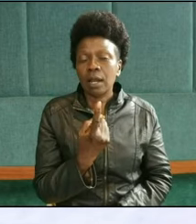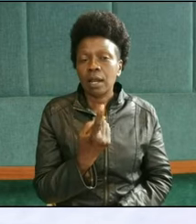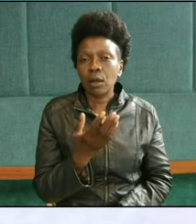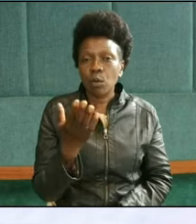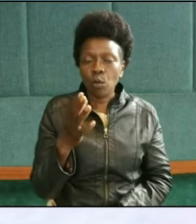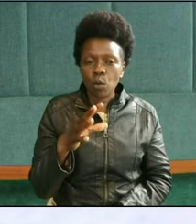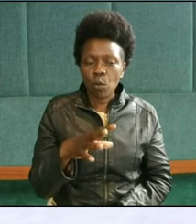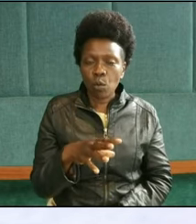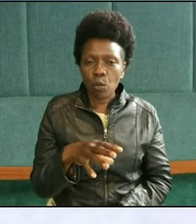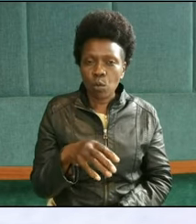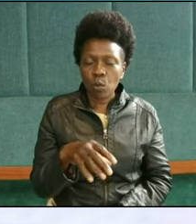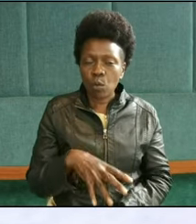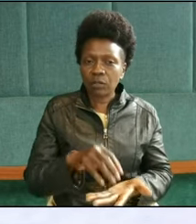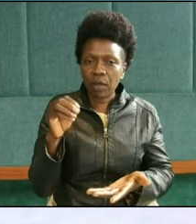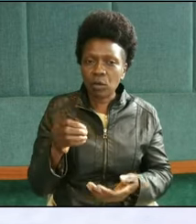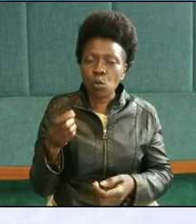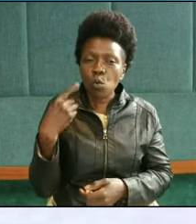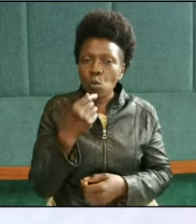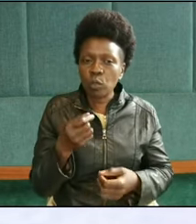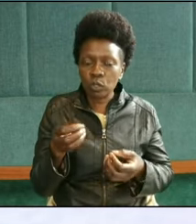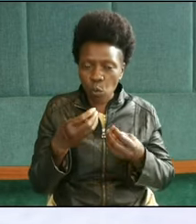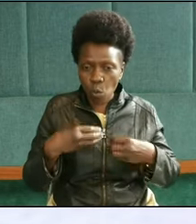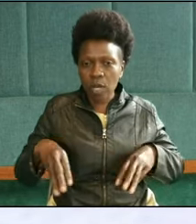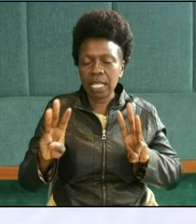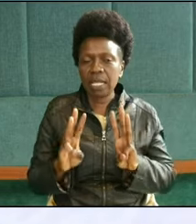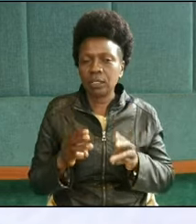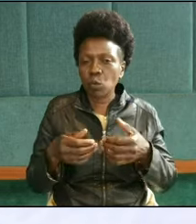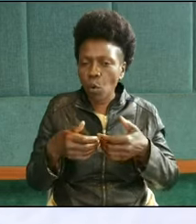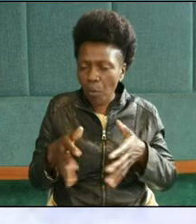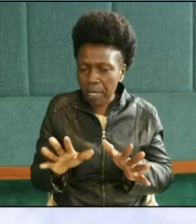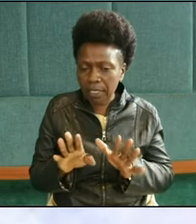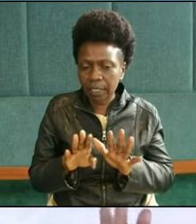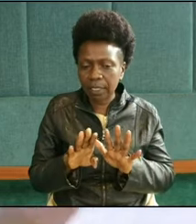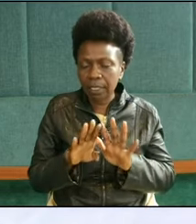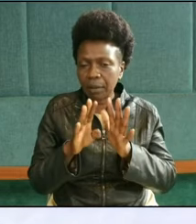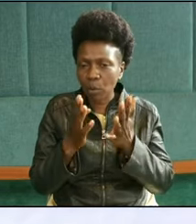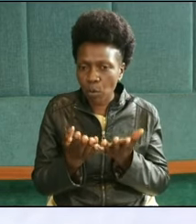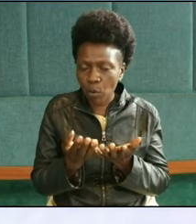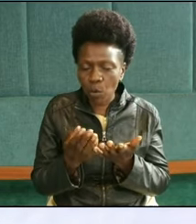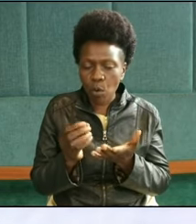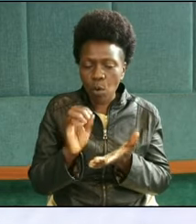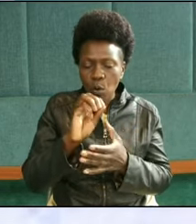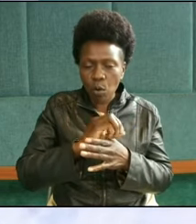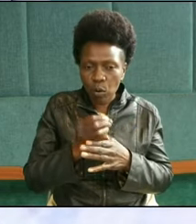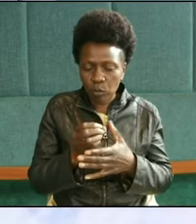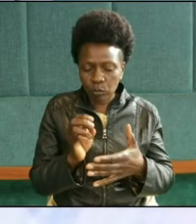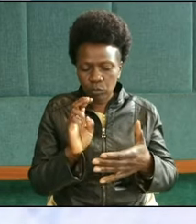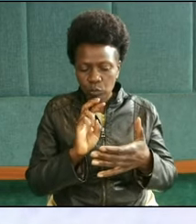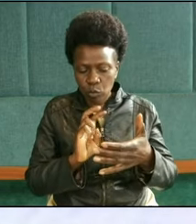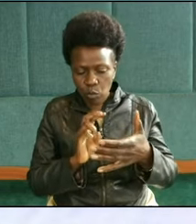found who was worthy to open the scroll or look